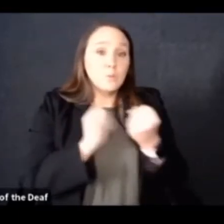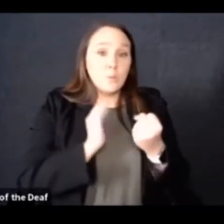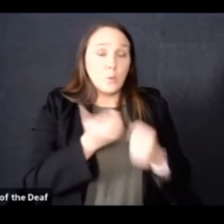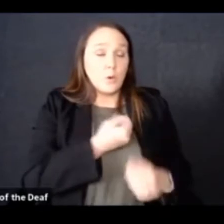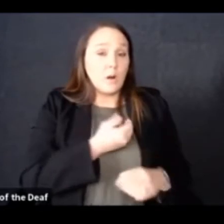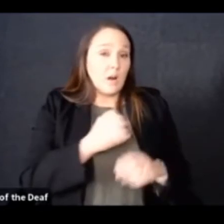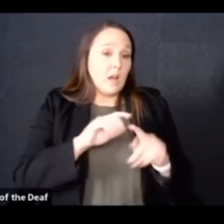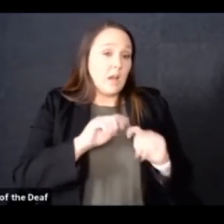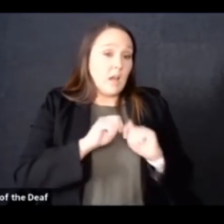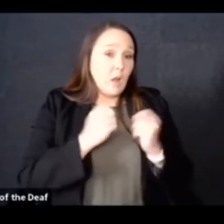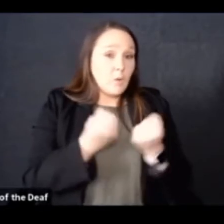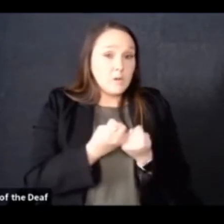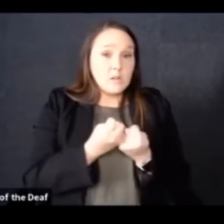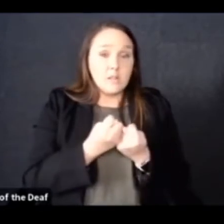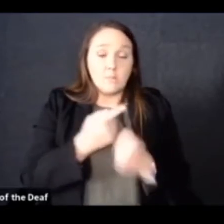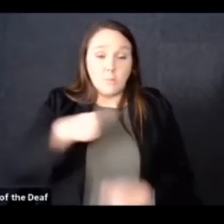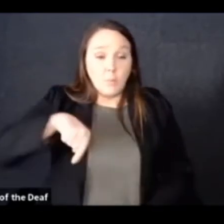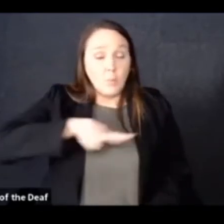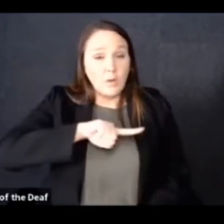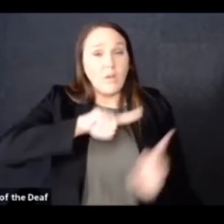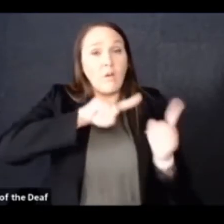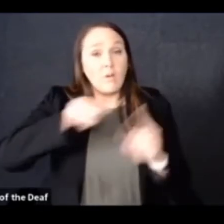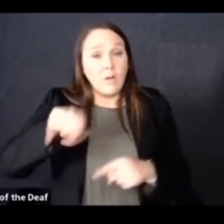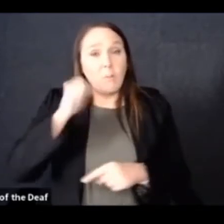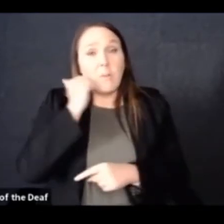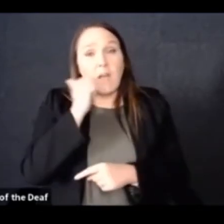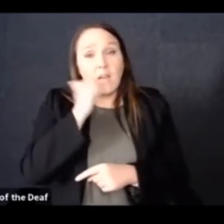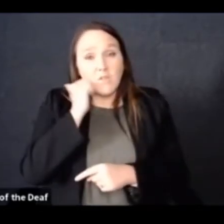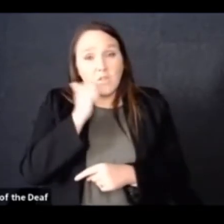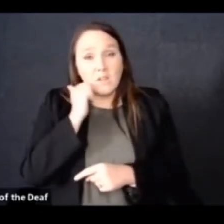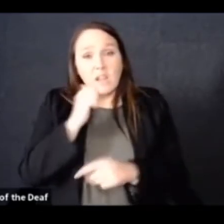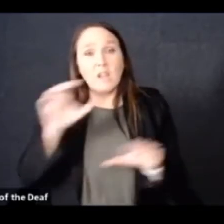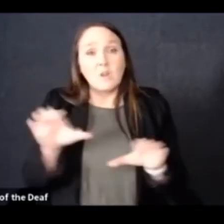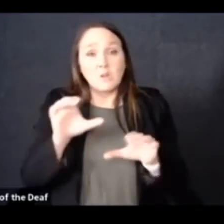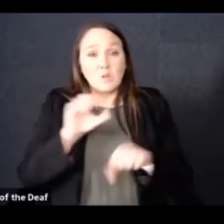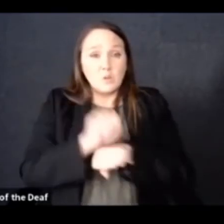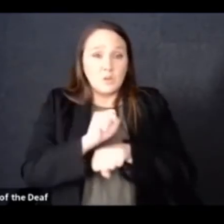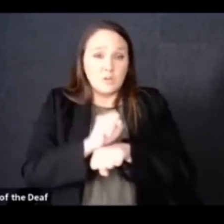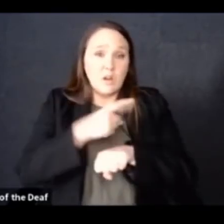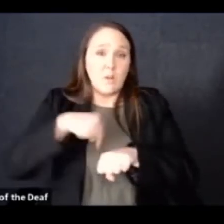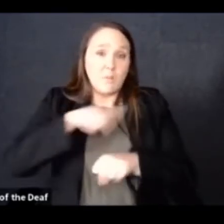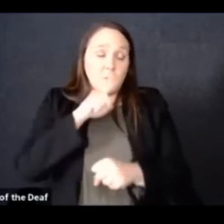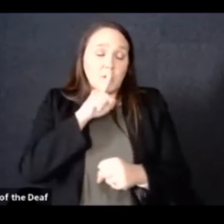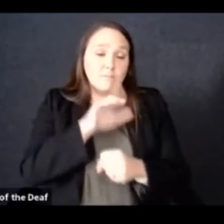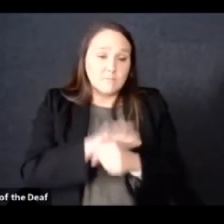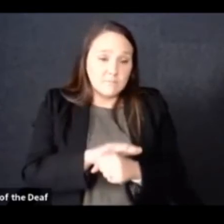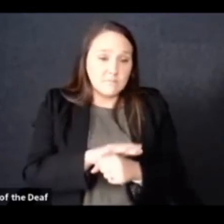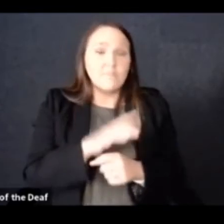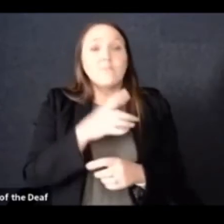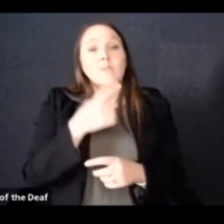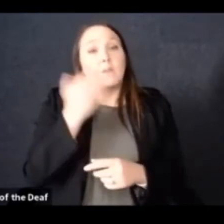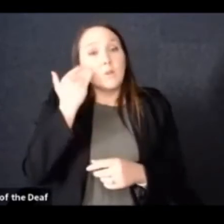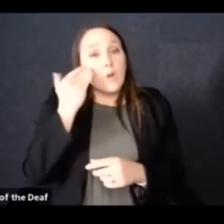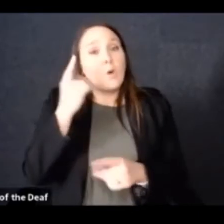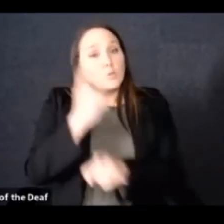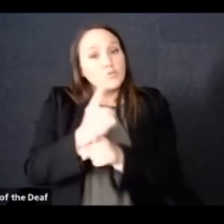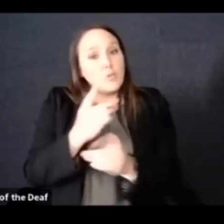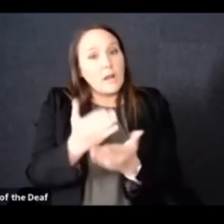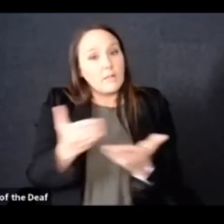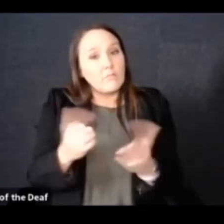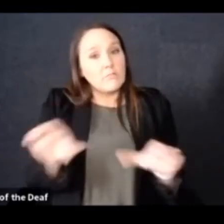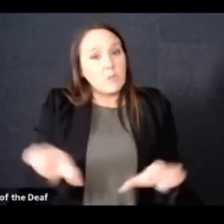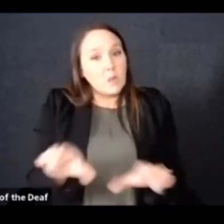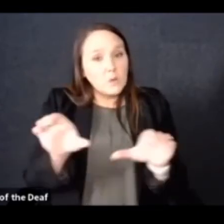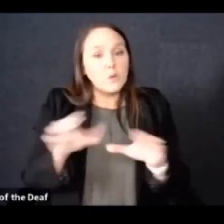all come in every day to do the job that we're dedicated to and that we know is the right thing to do